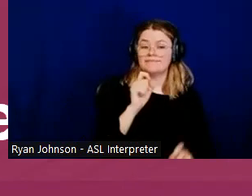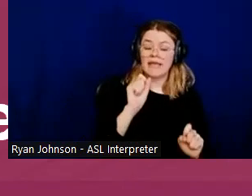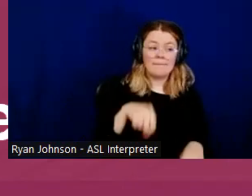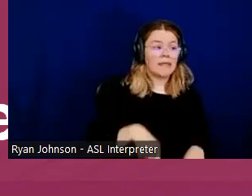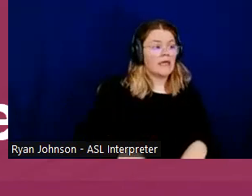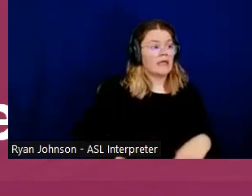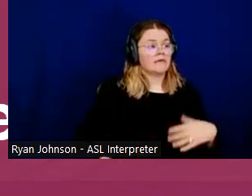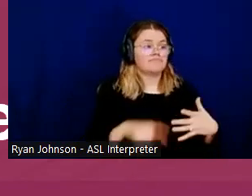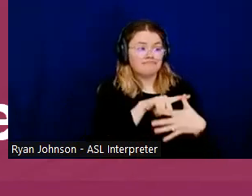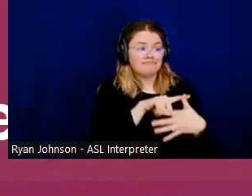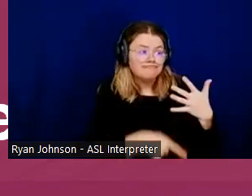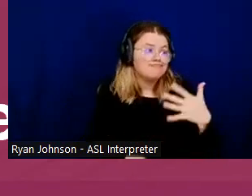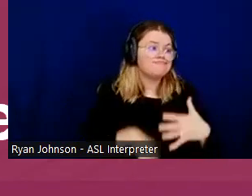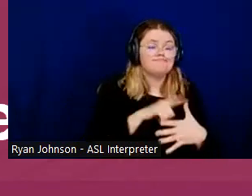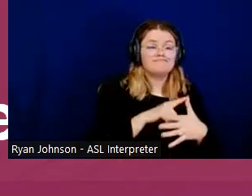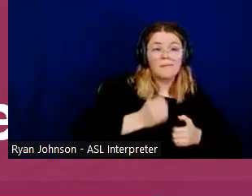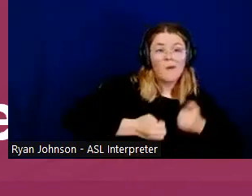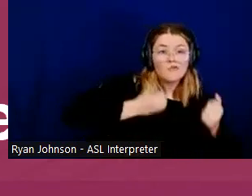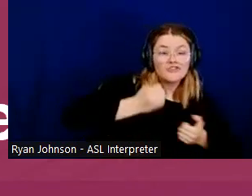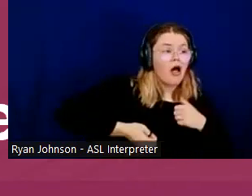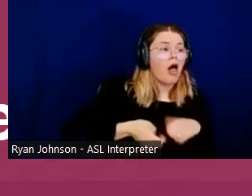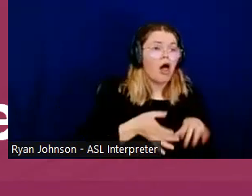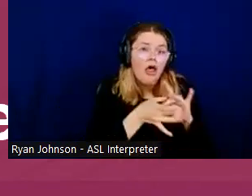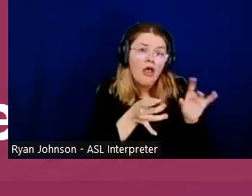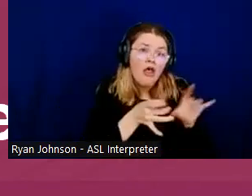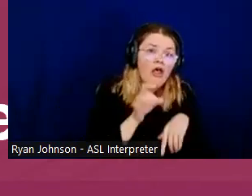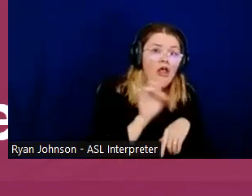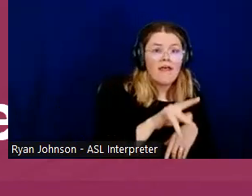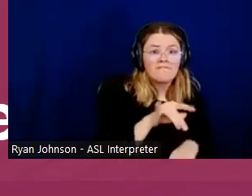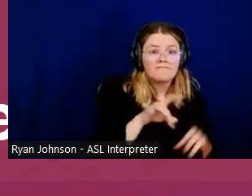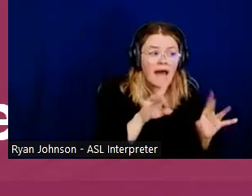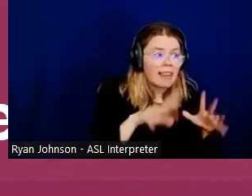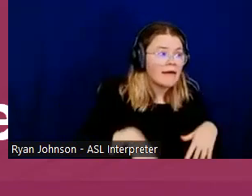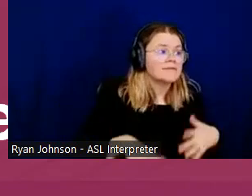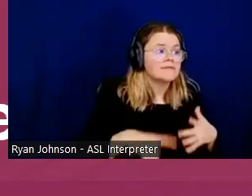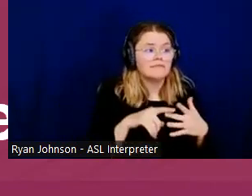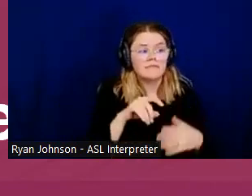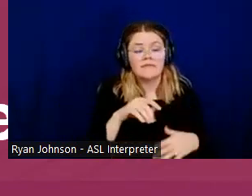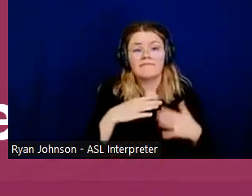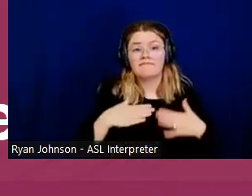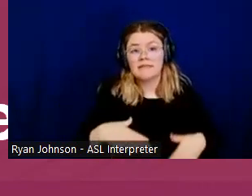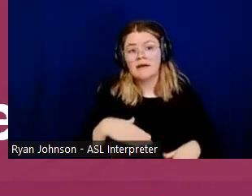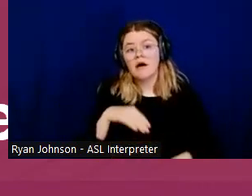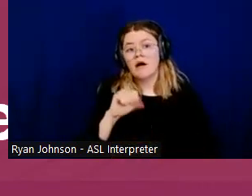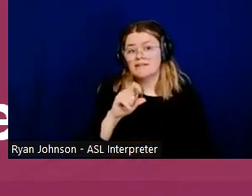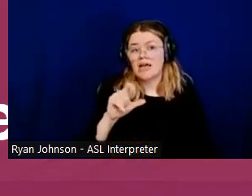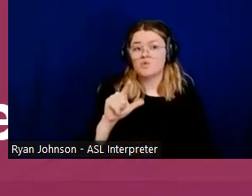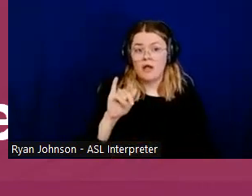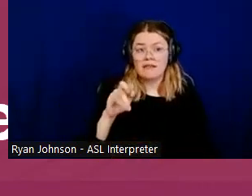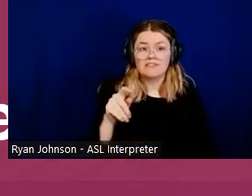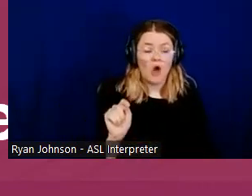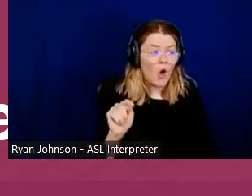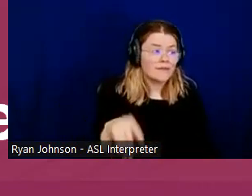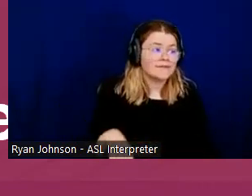violence, verbal violence, sexual assault, financial abuse, and digital violence